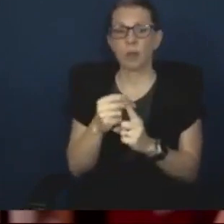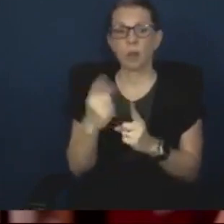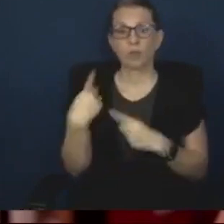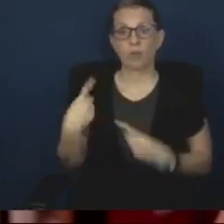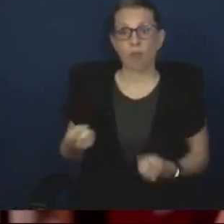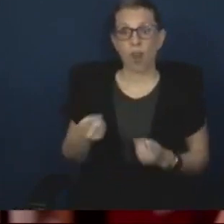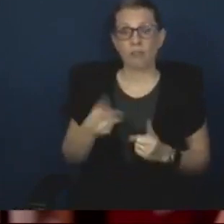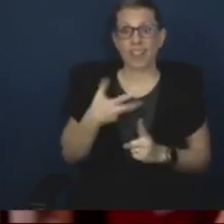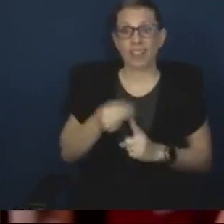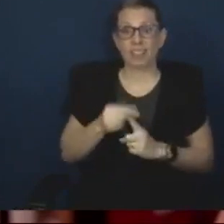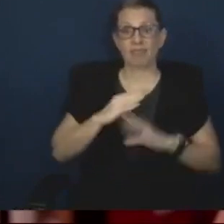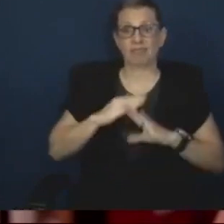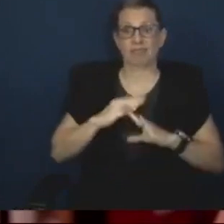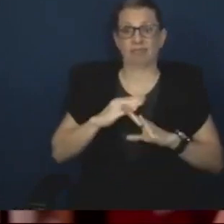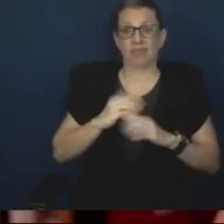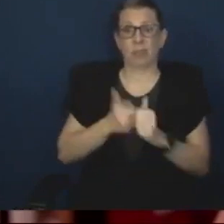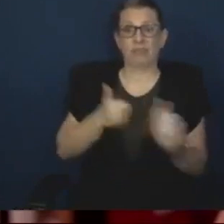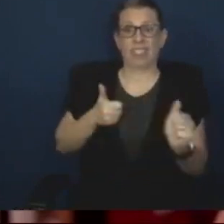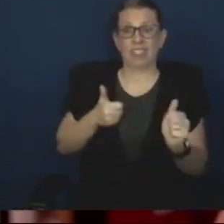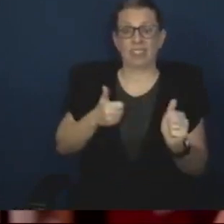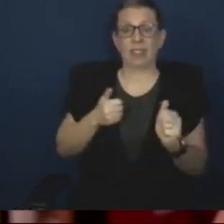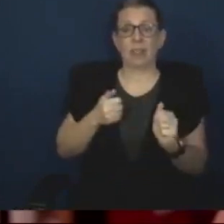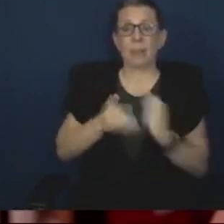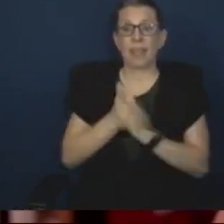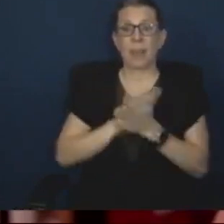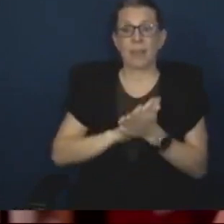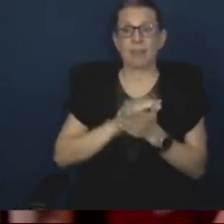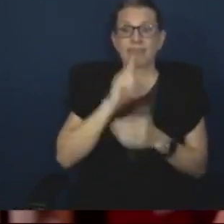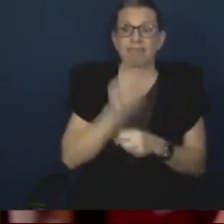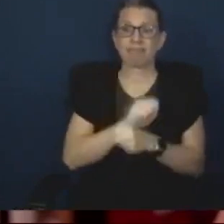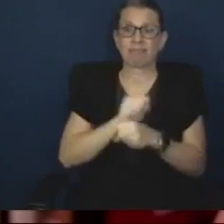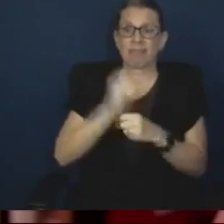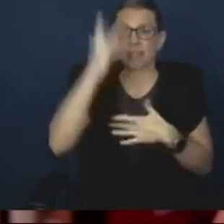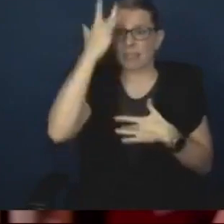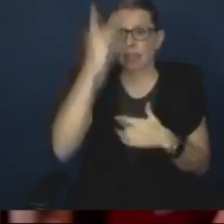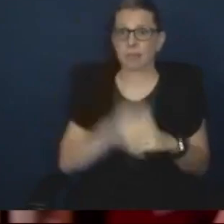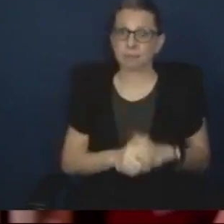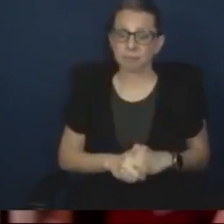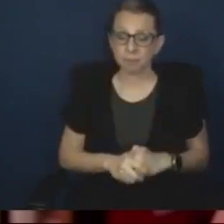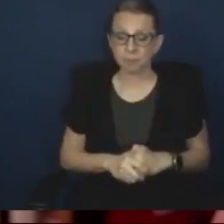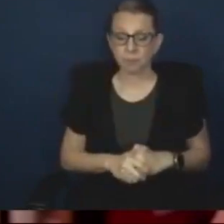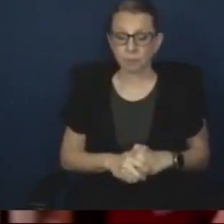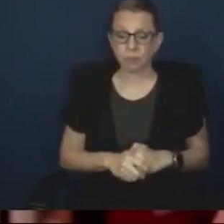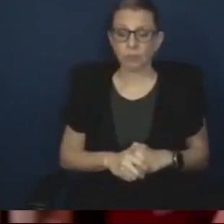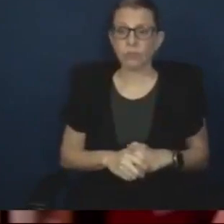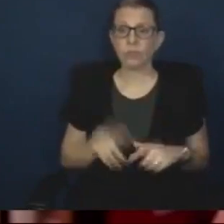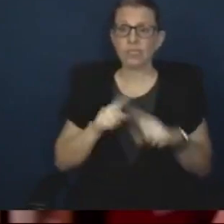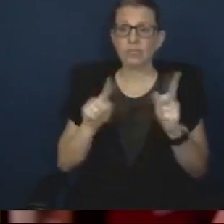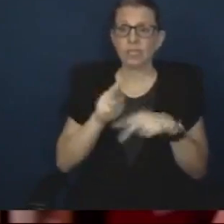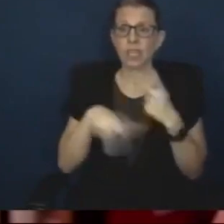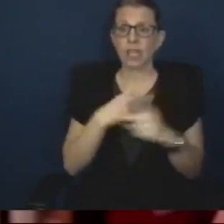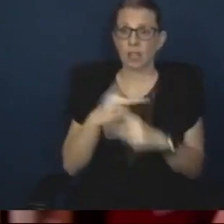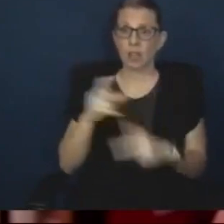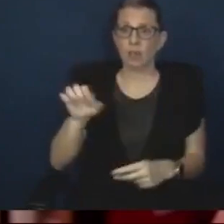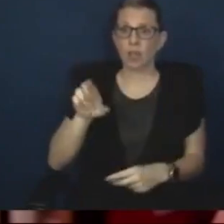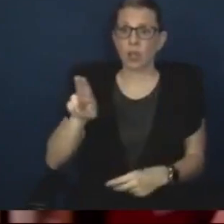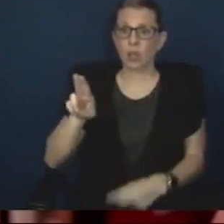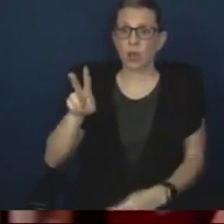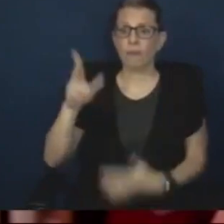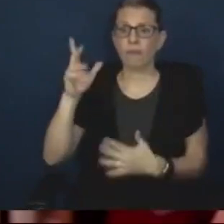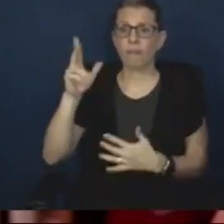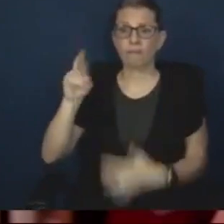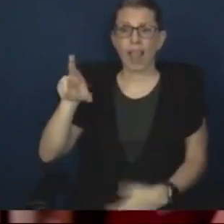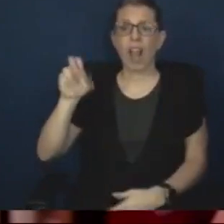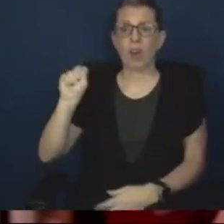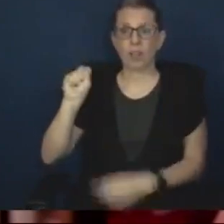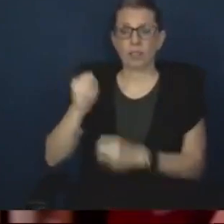you from getting really sick. Now, there certainly are different kinds of influenza virus that cause different severity